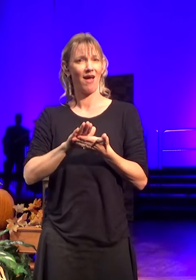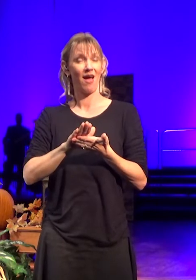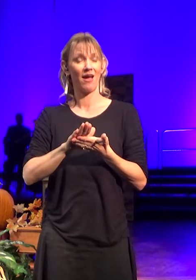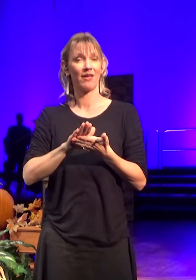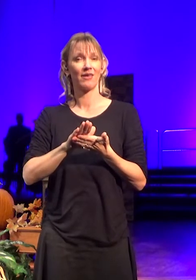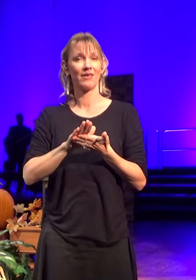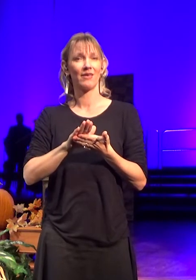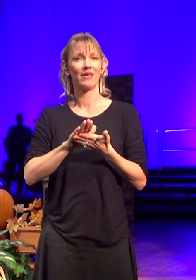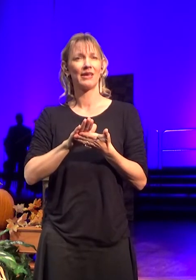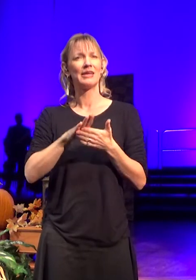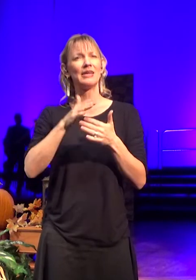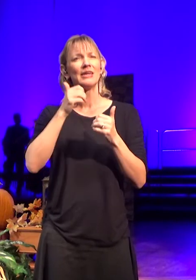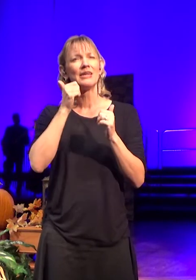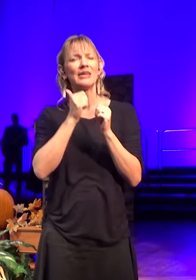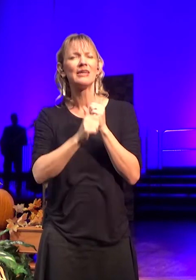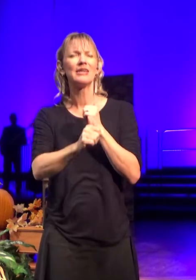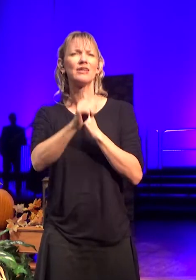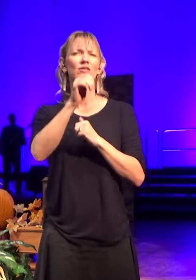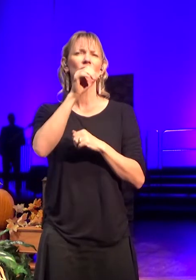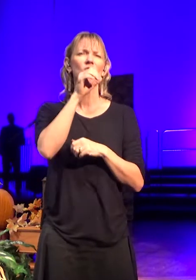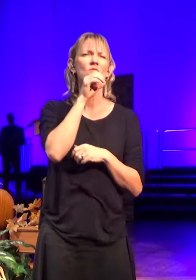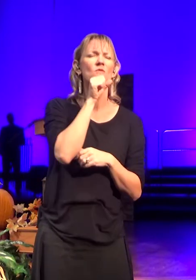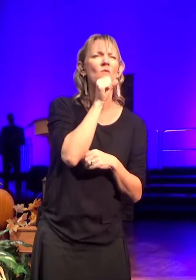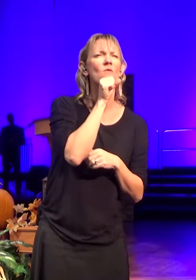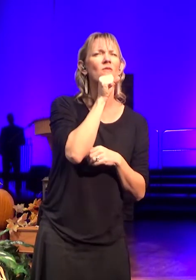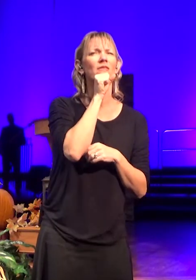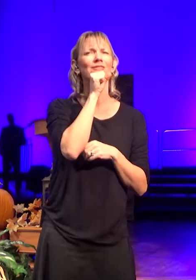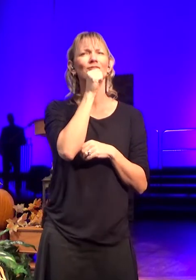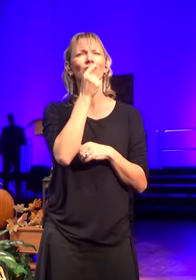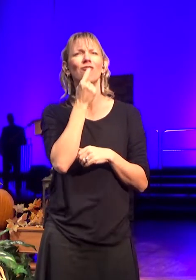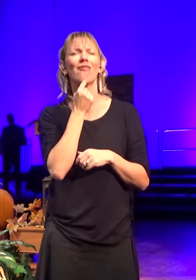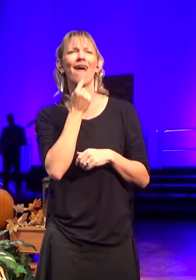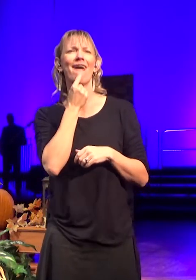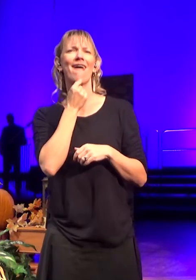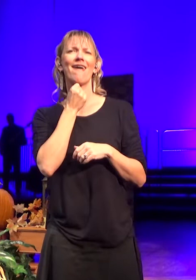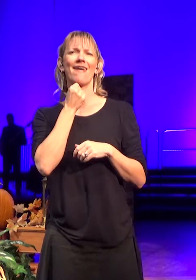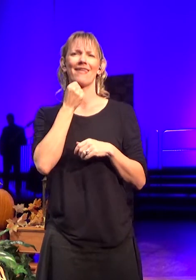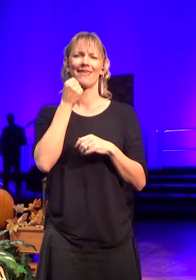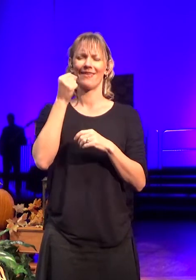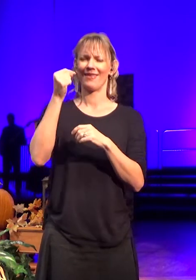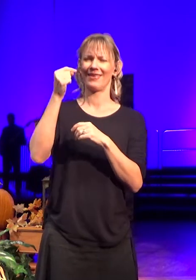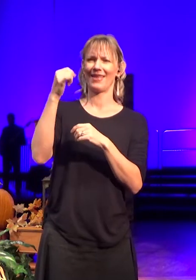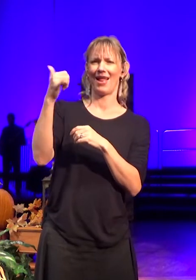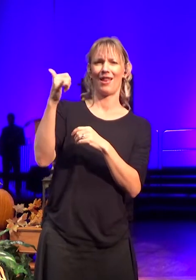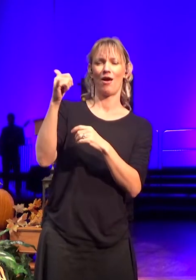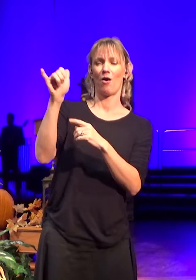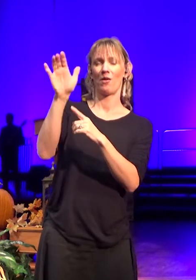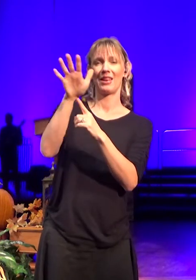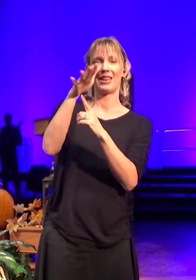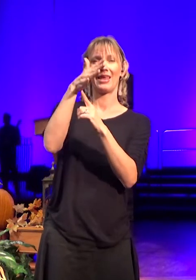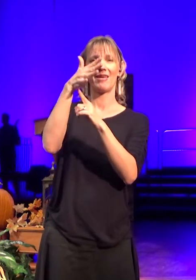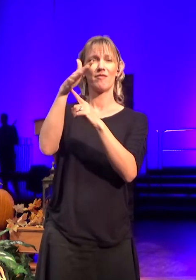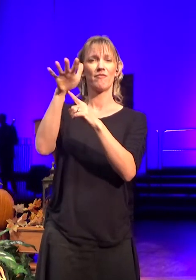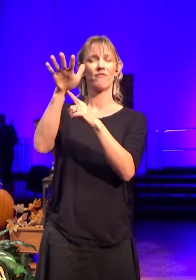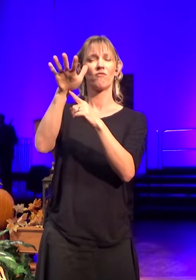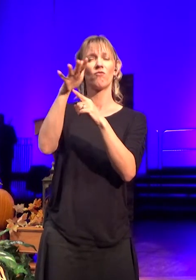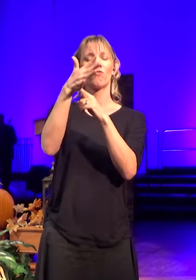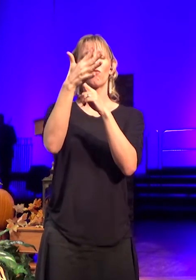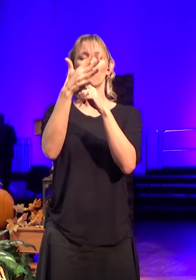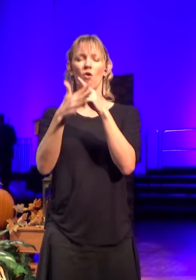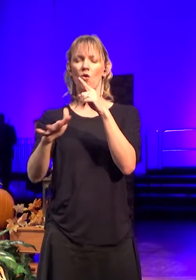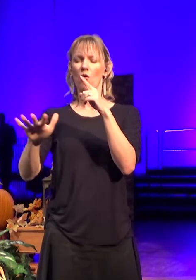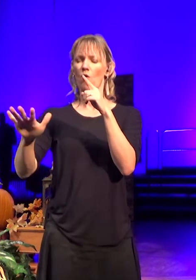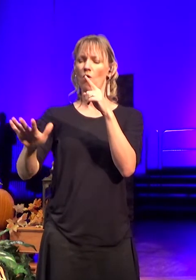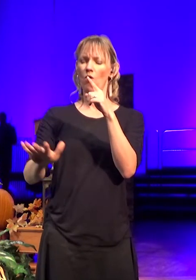And as I watch each orange, red, and yellow leaf falling to the ground,